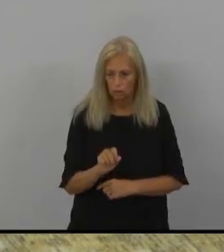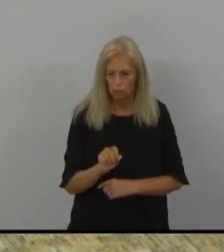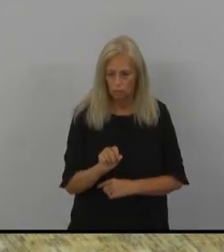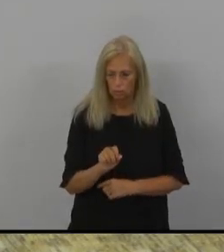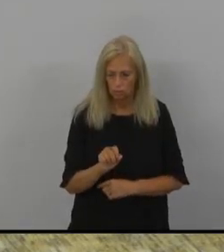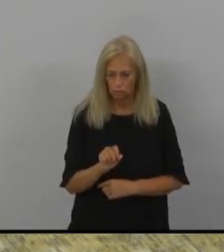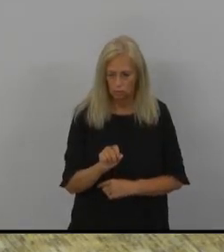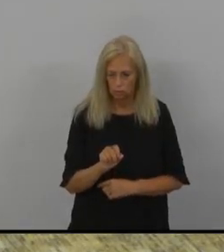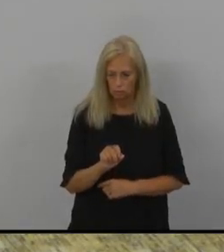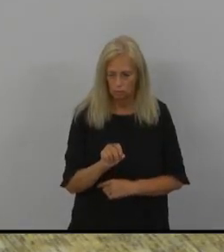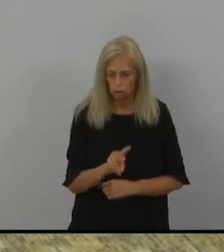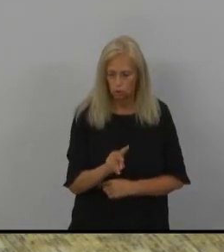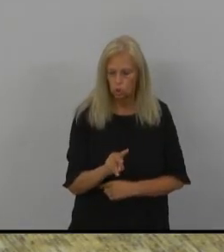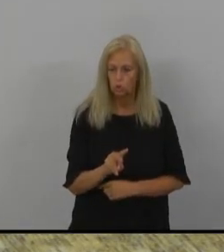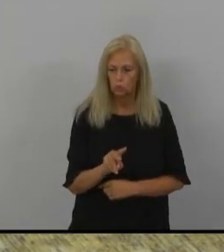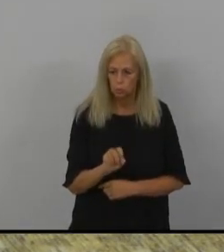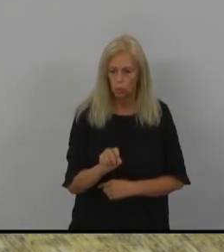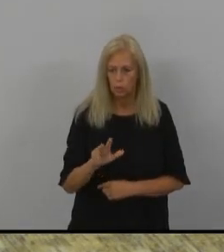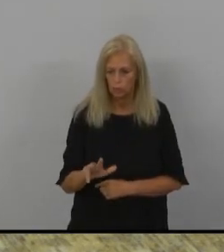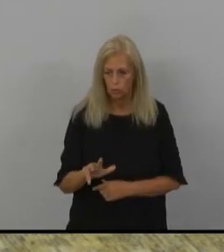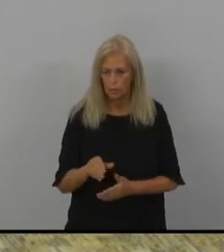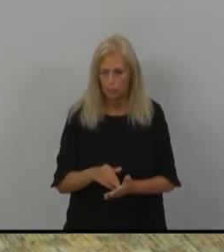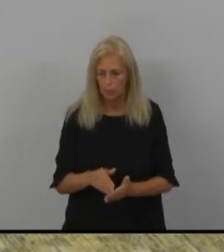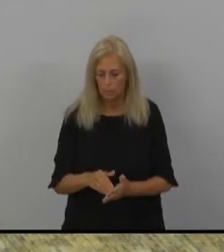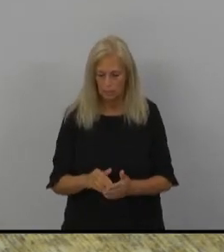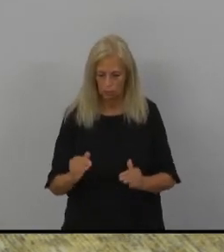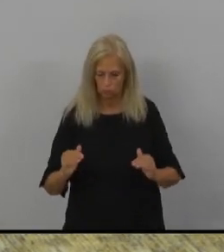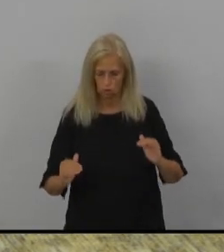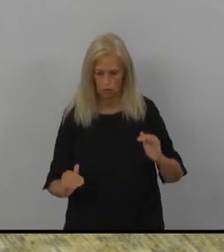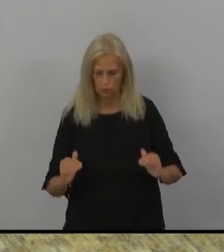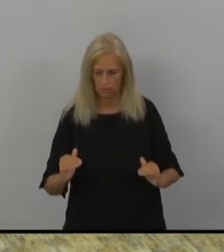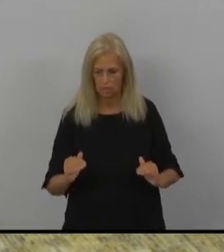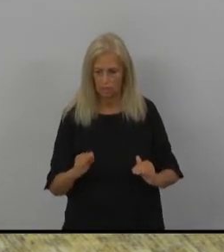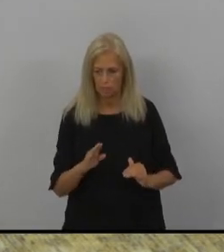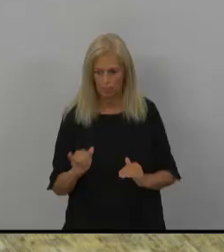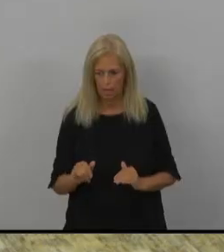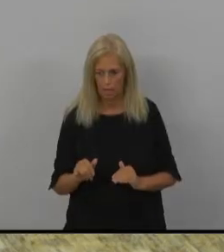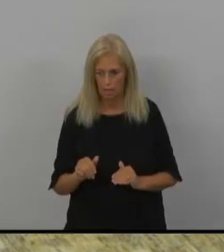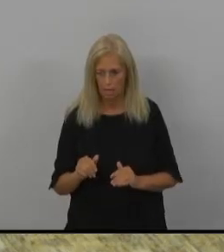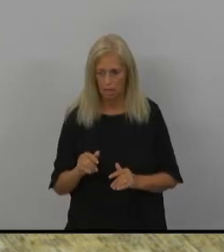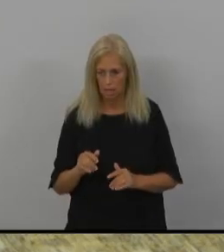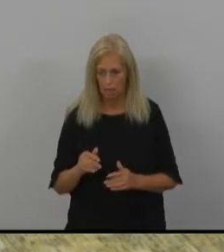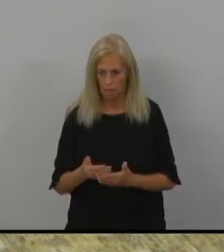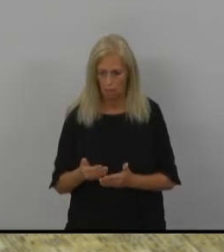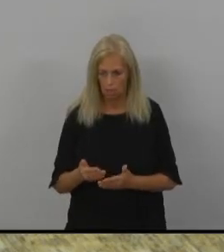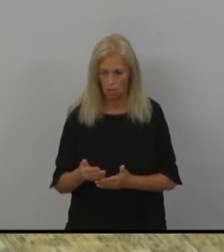that program. It is offset by revenue, so that is